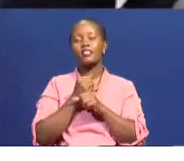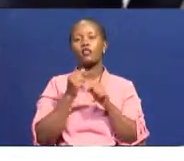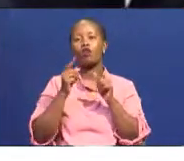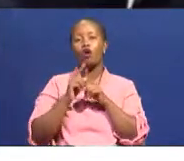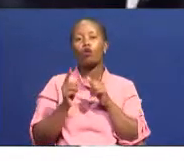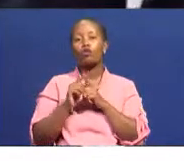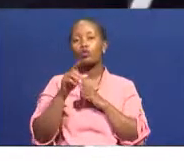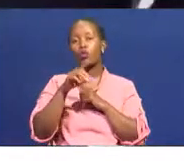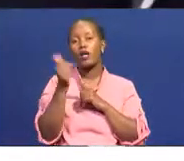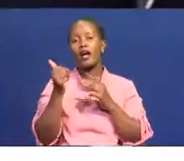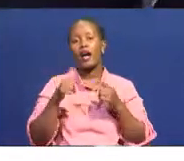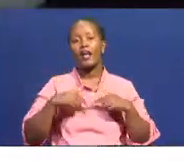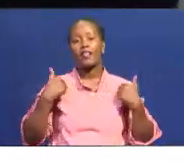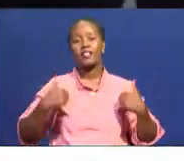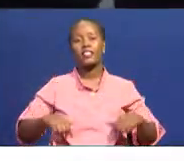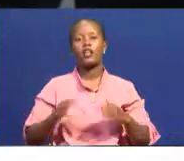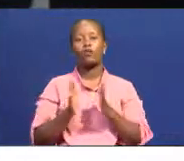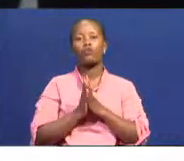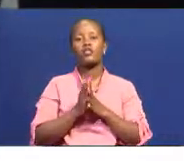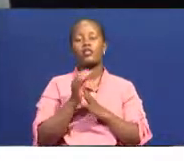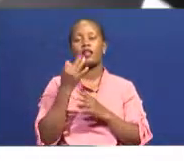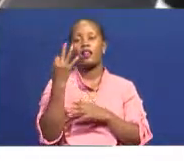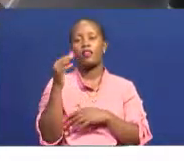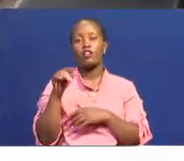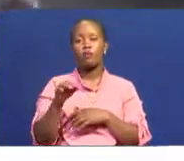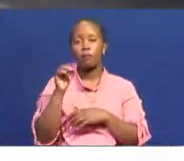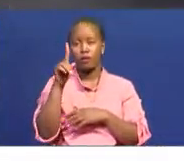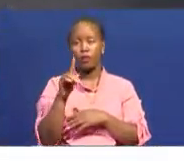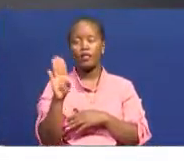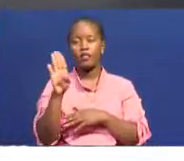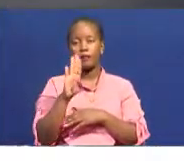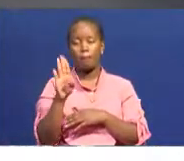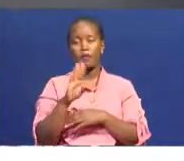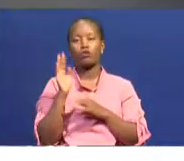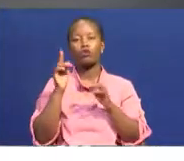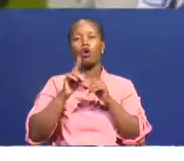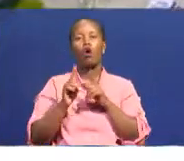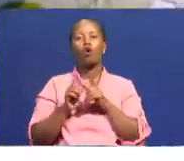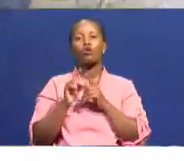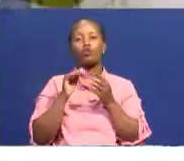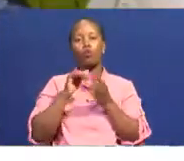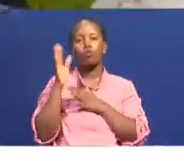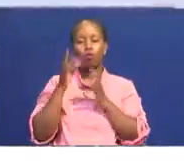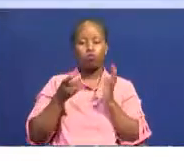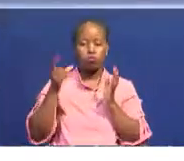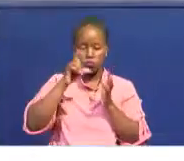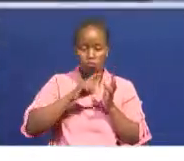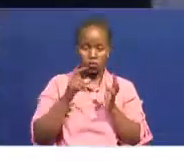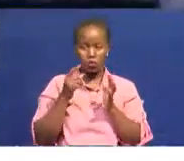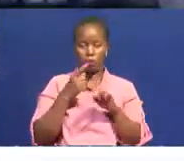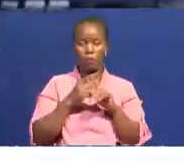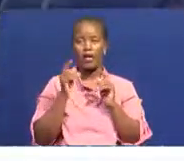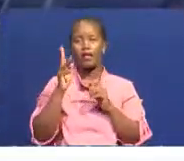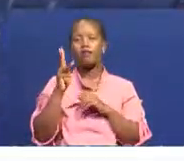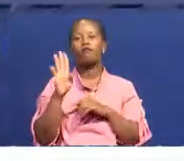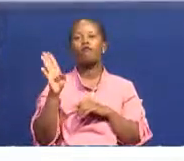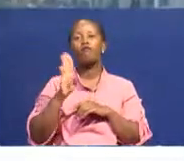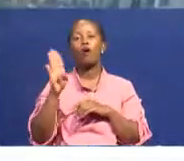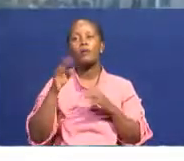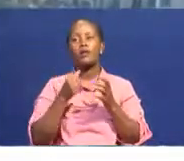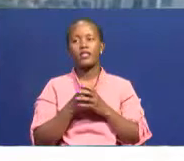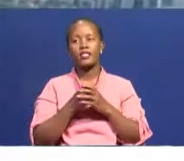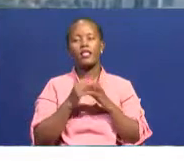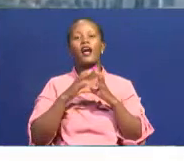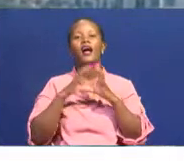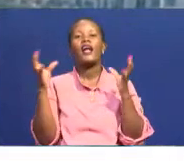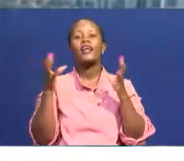China stood at 3.1 billion euros and its cumulative investment exceeded 4 billion euros. As the largest chemical market